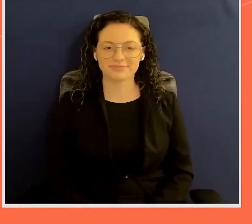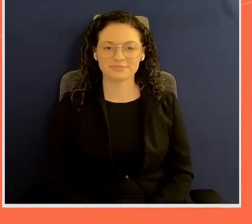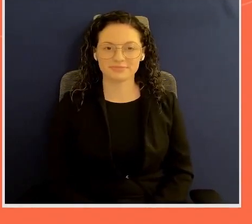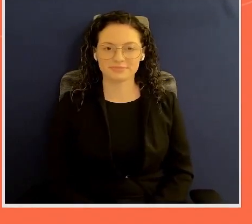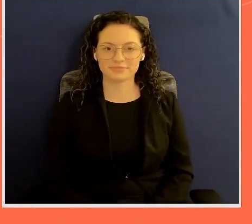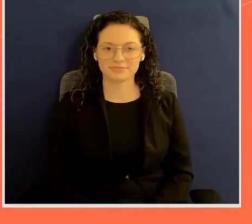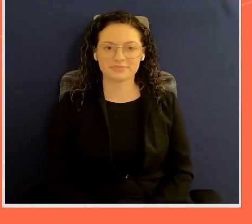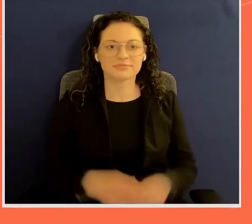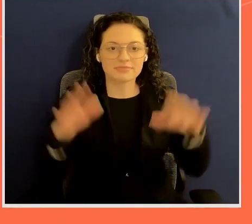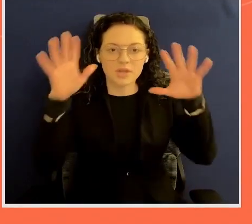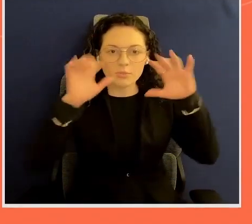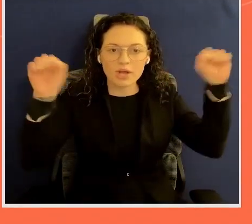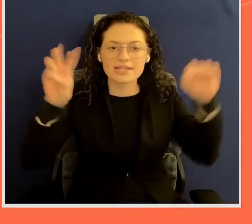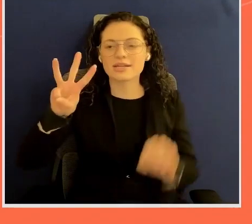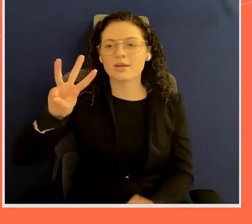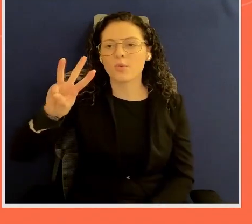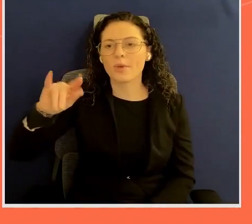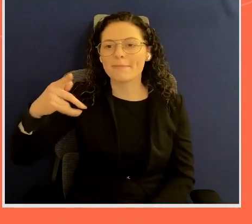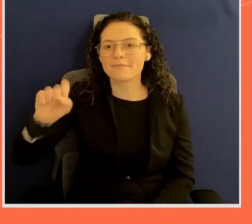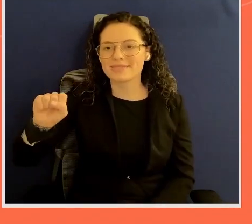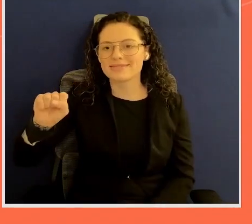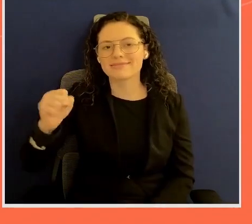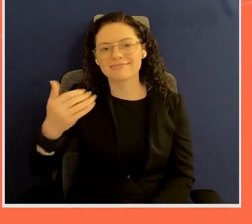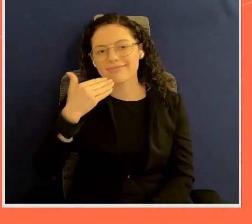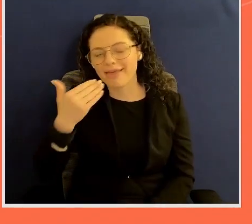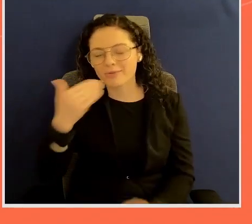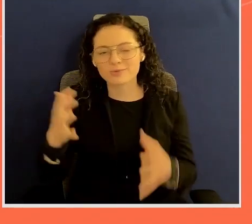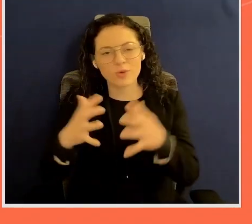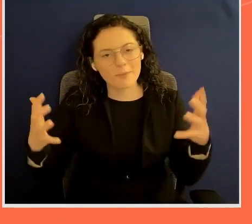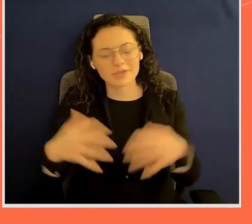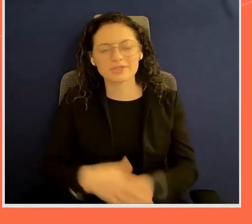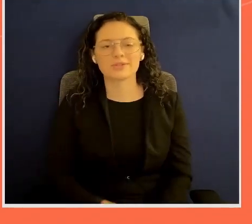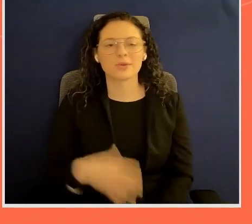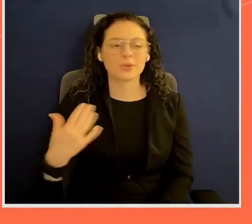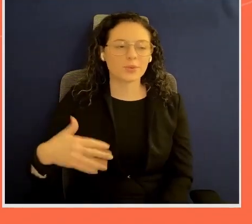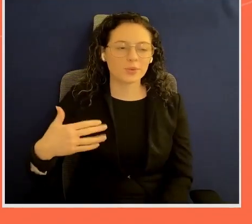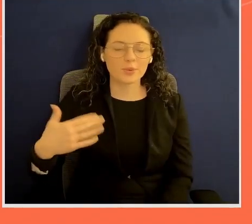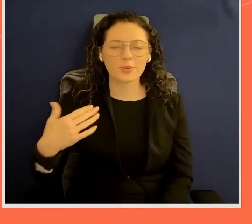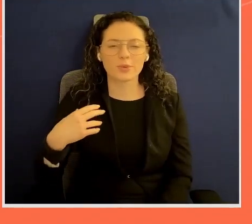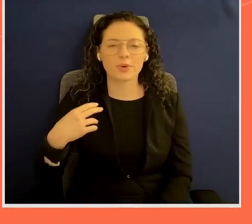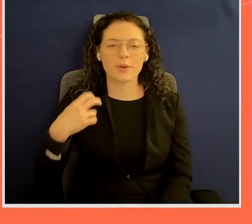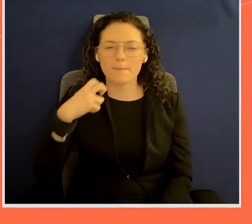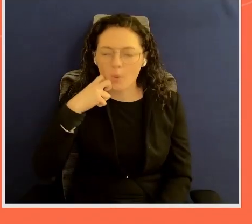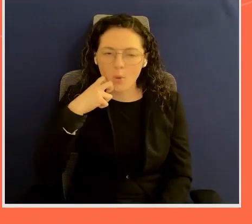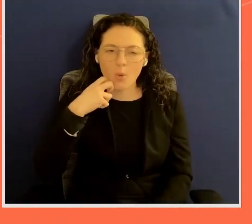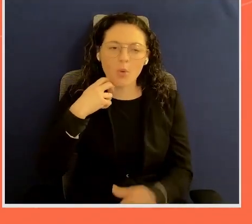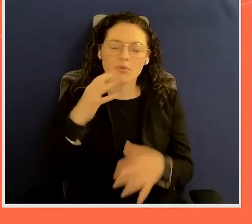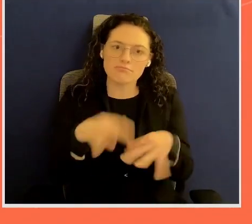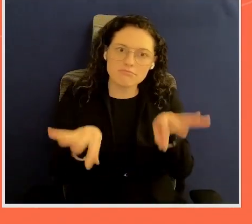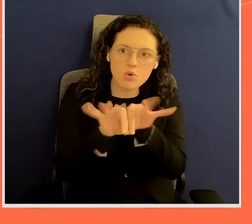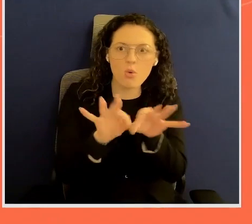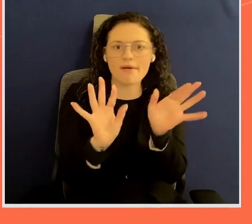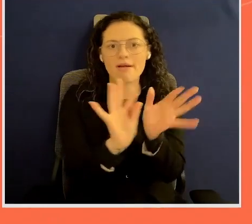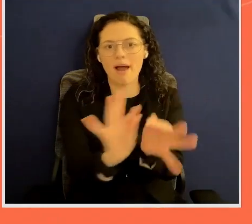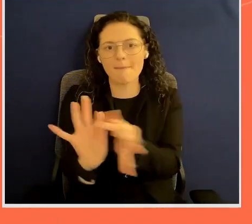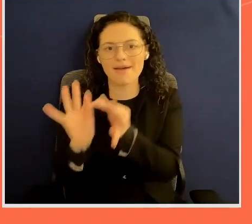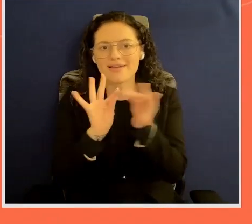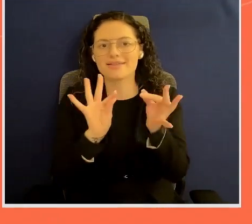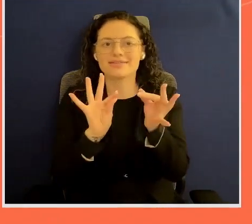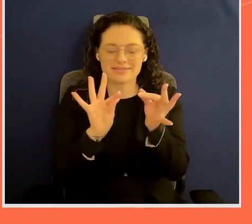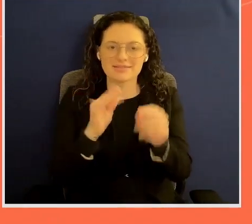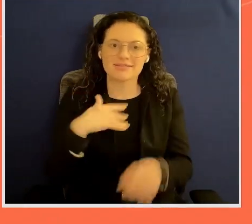us on this long overdue and historic gathering. We are greatly appreciative